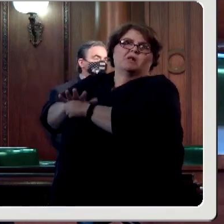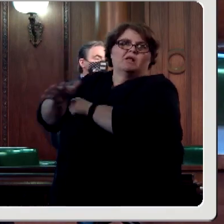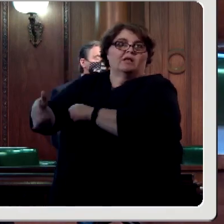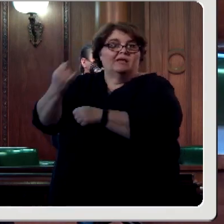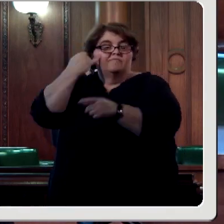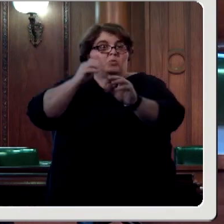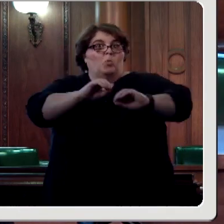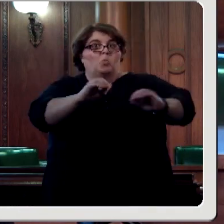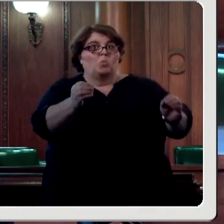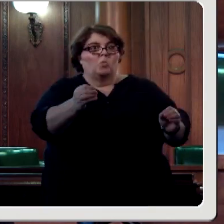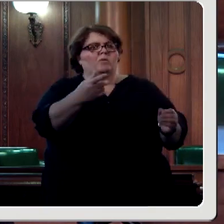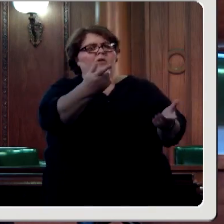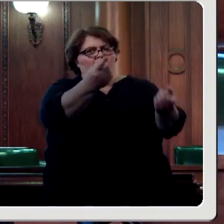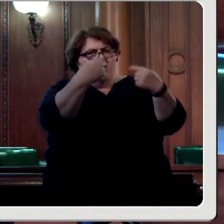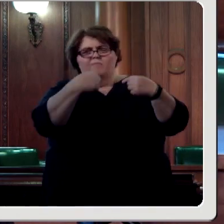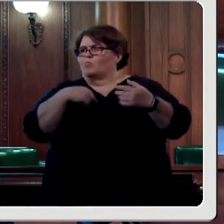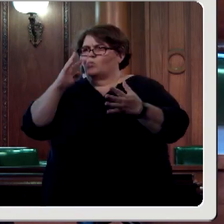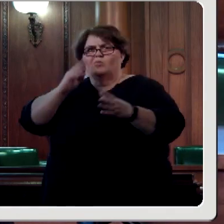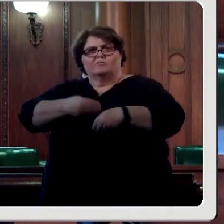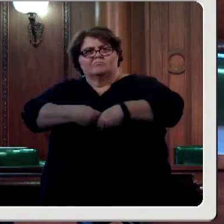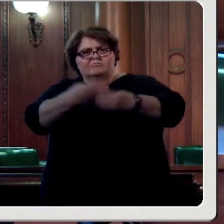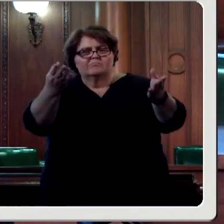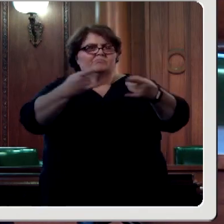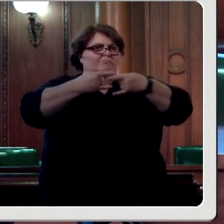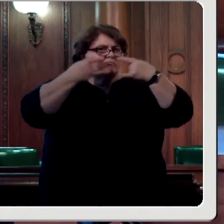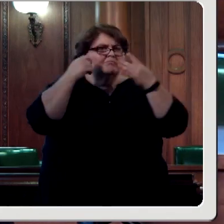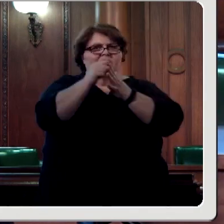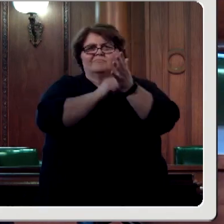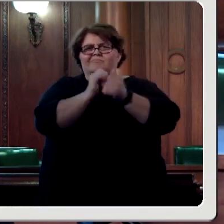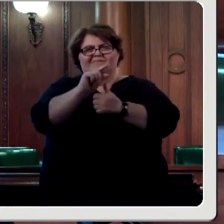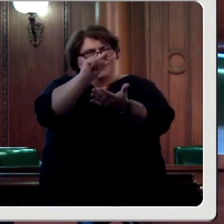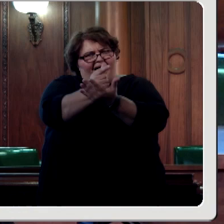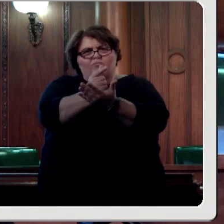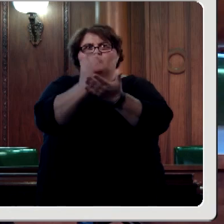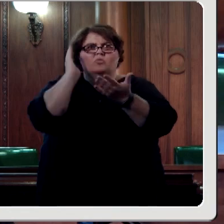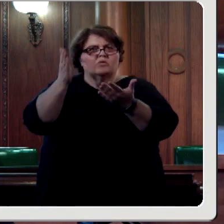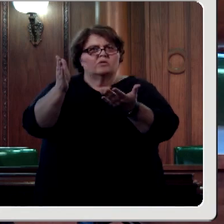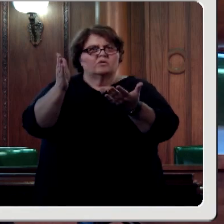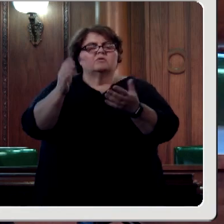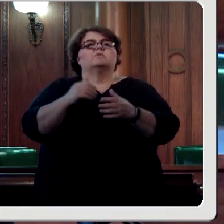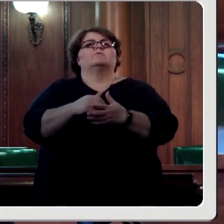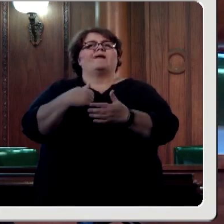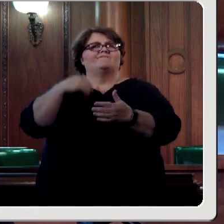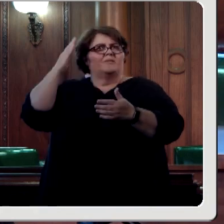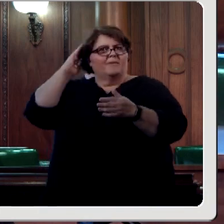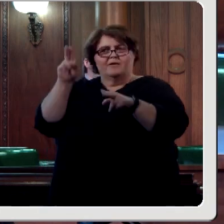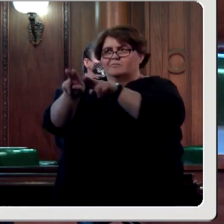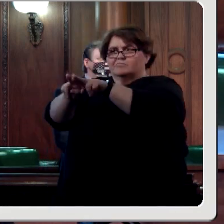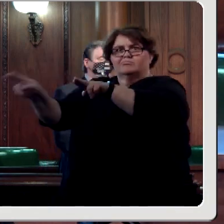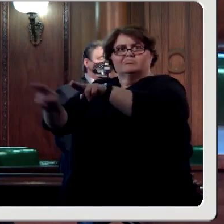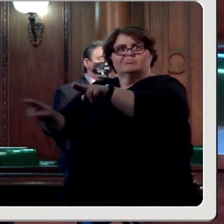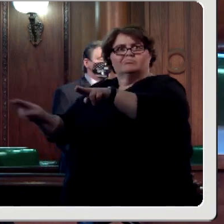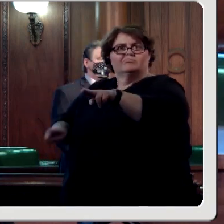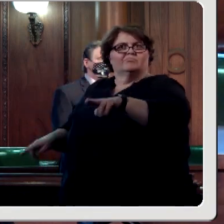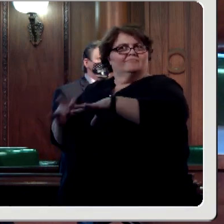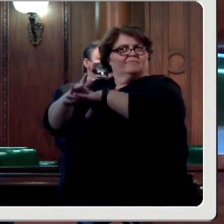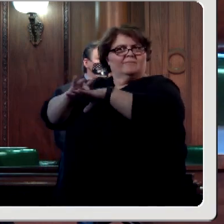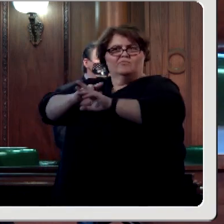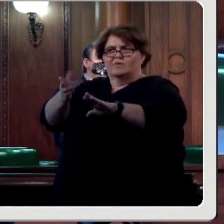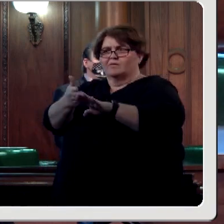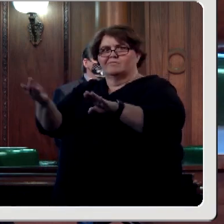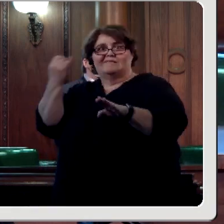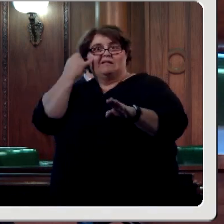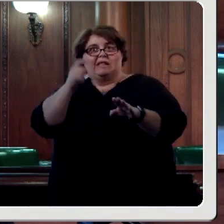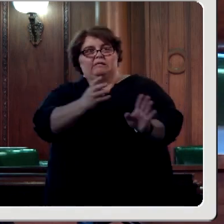entrances. We have maintained our surge plans with increased bed capacity if we were to need it. And we have expanded